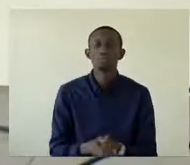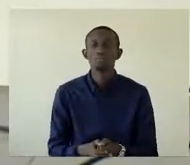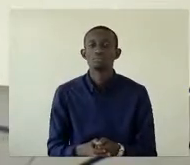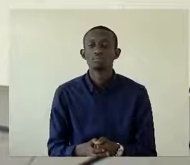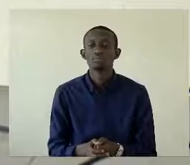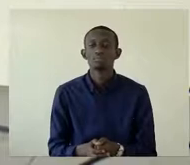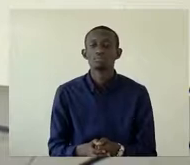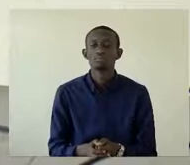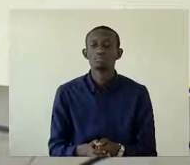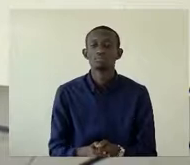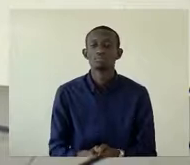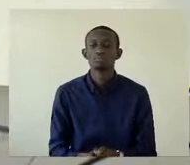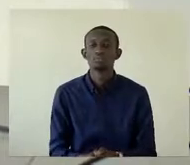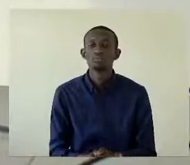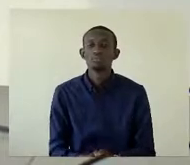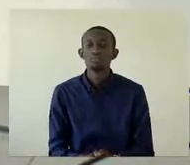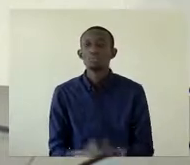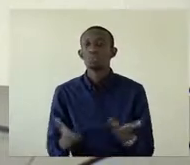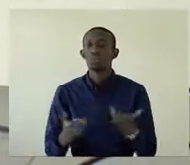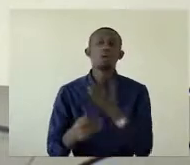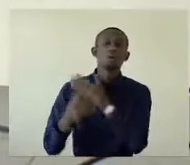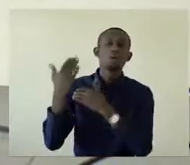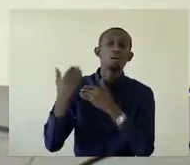with? What's your fallback?